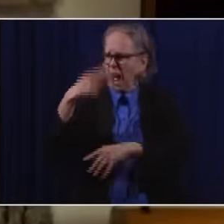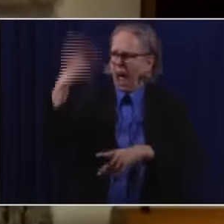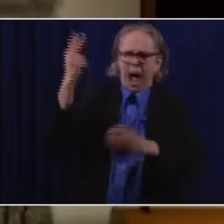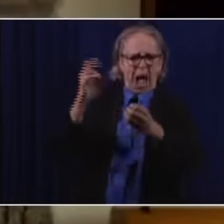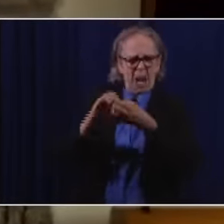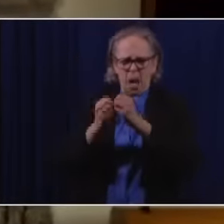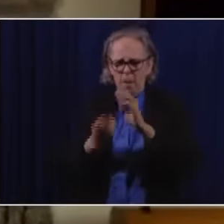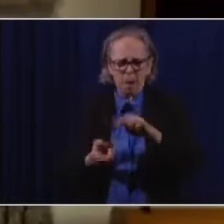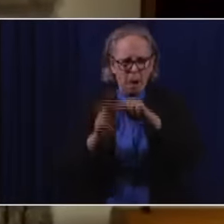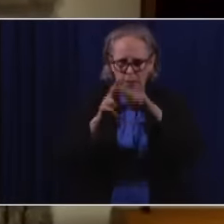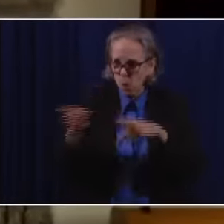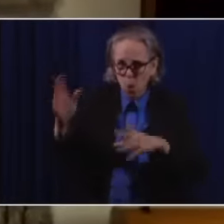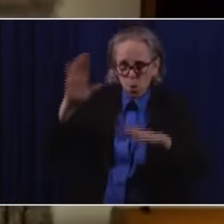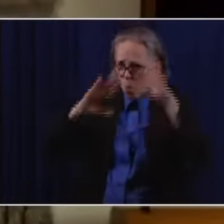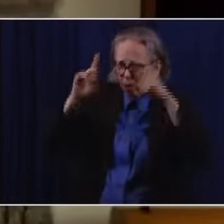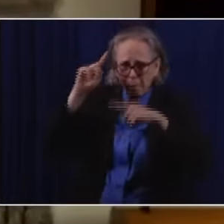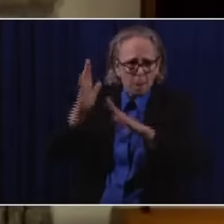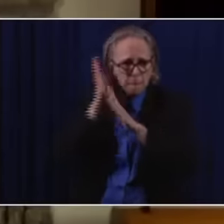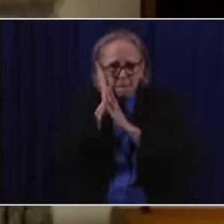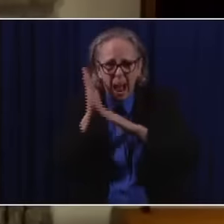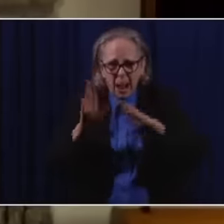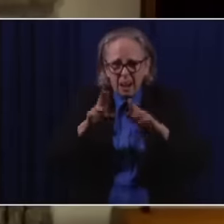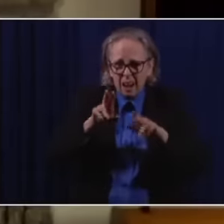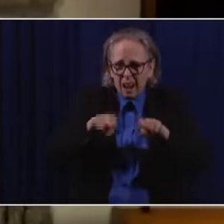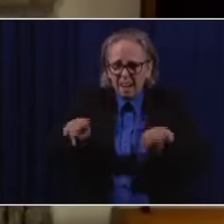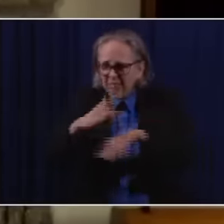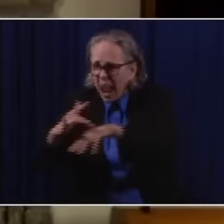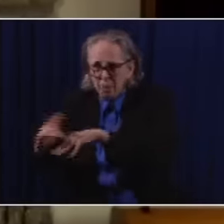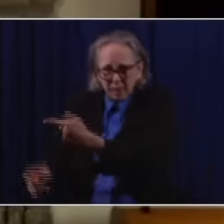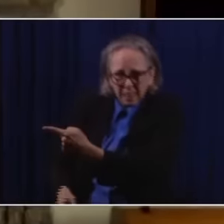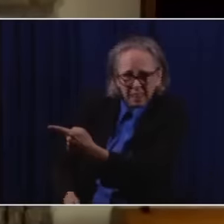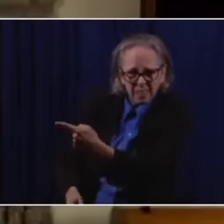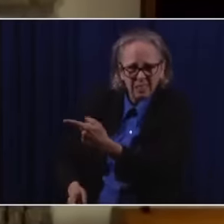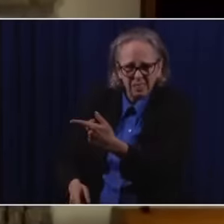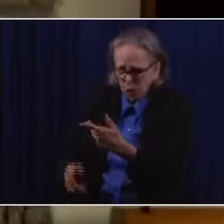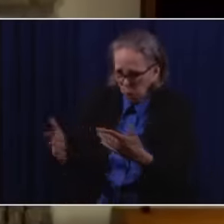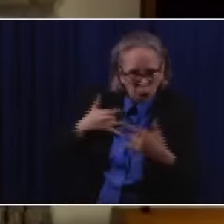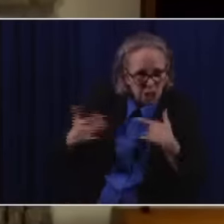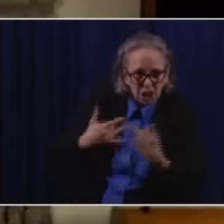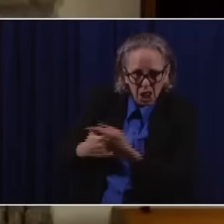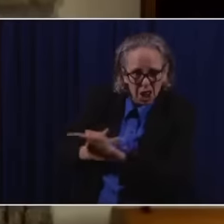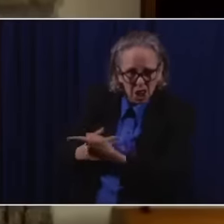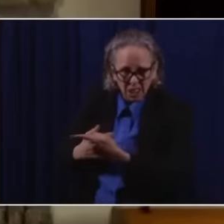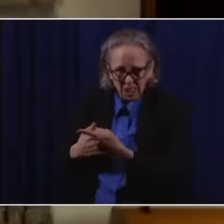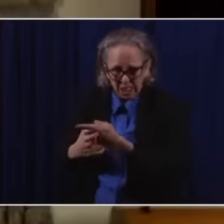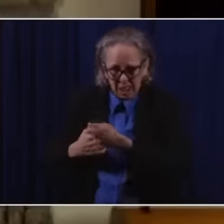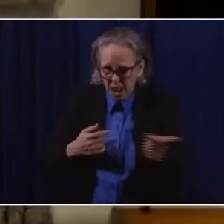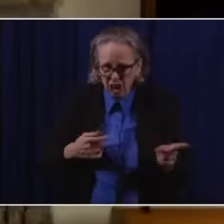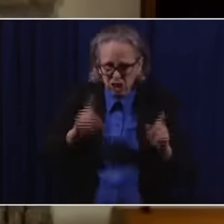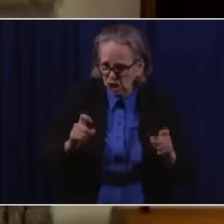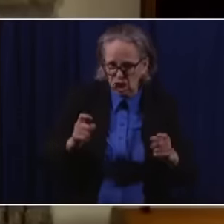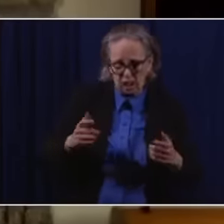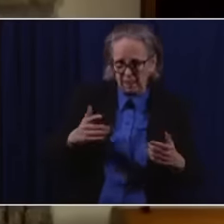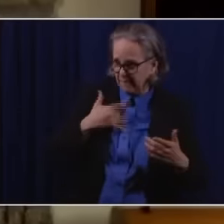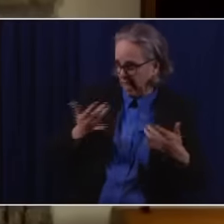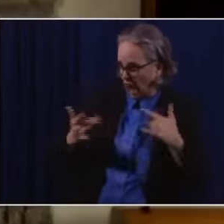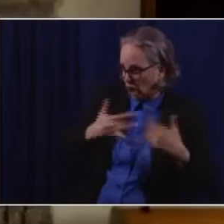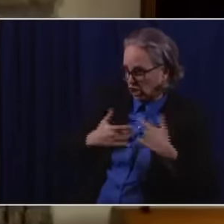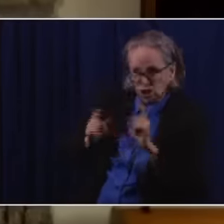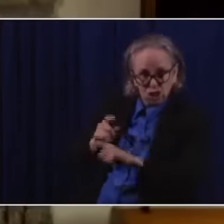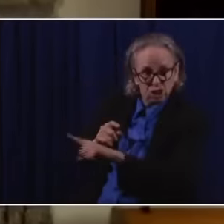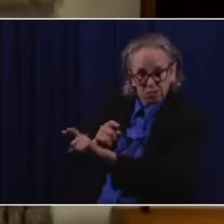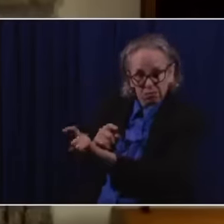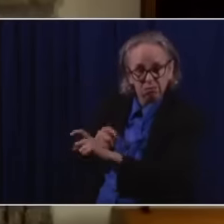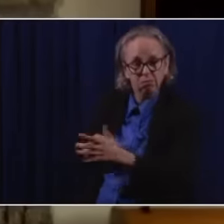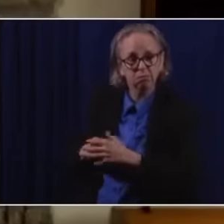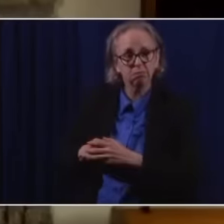at this point. Tell us kind of the level of concern that we should have, because I get asked that question, so I figured I'd put